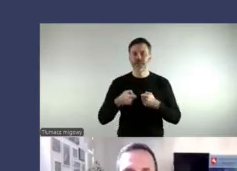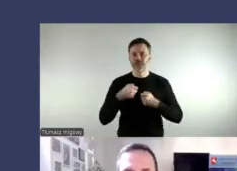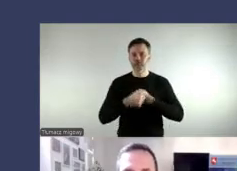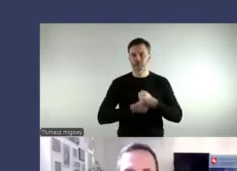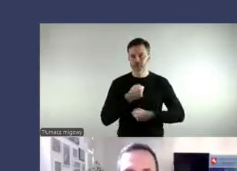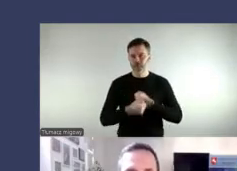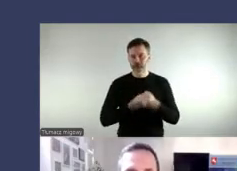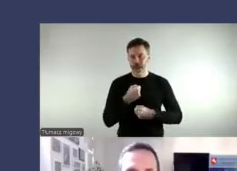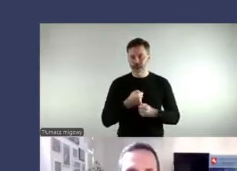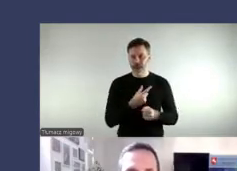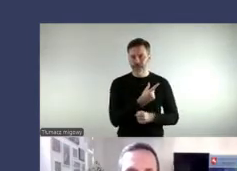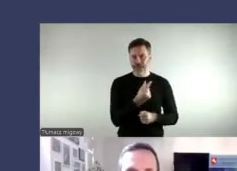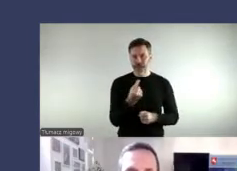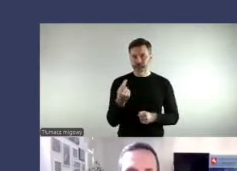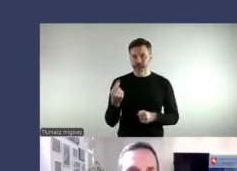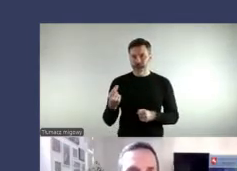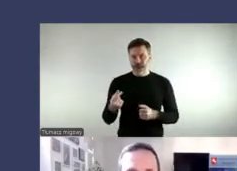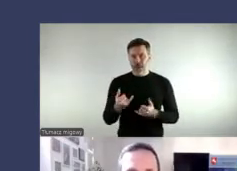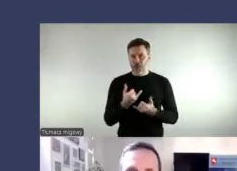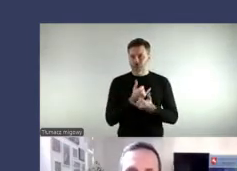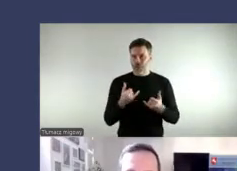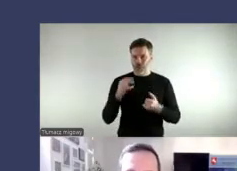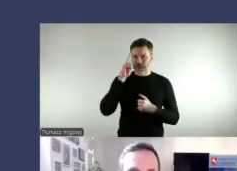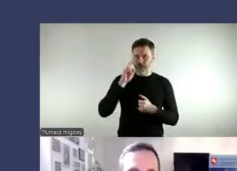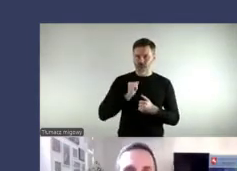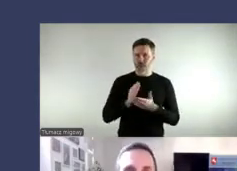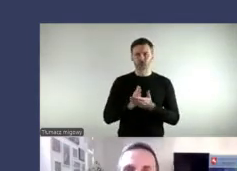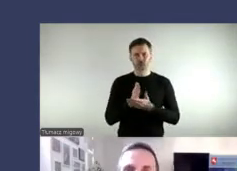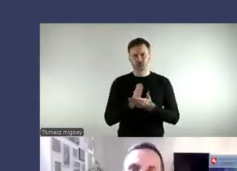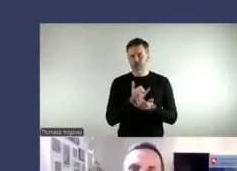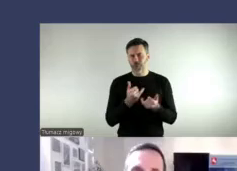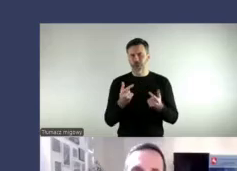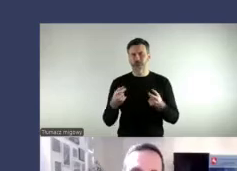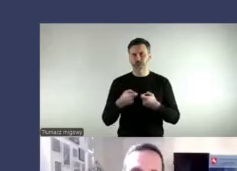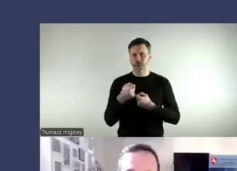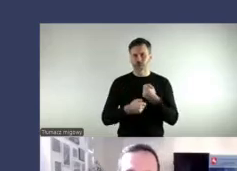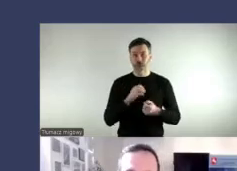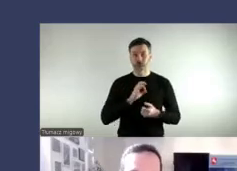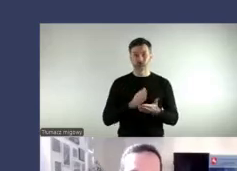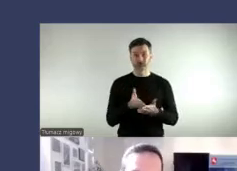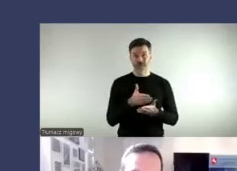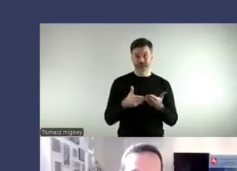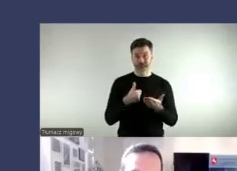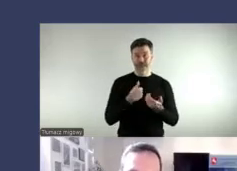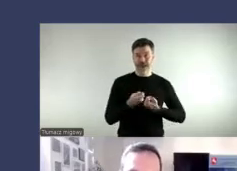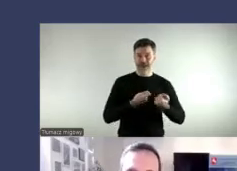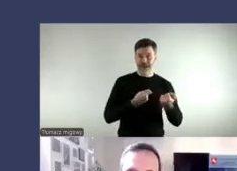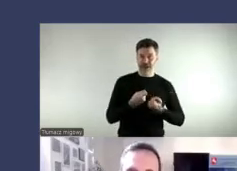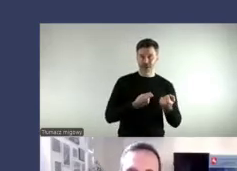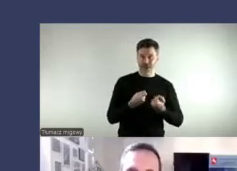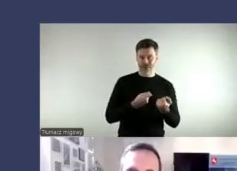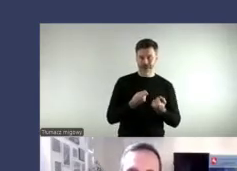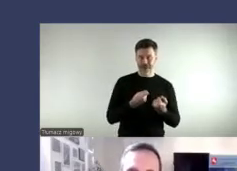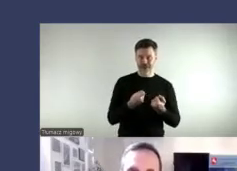detail, how it looks in the field of collaboration with different partners from different institutions. So my